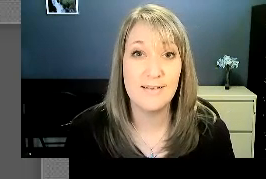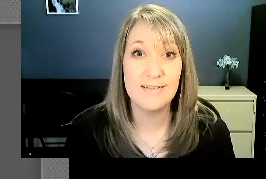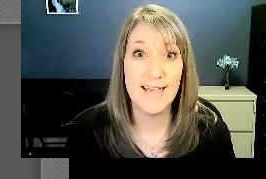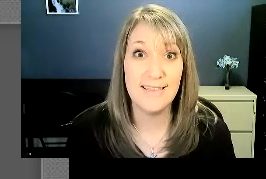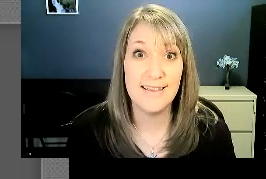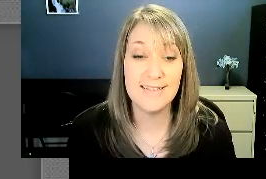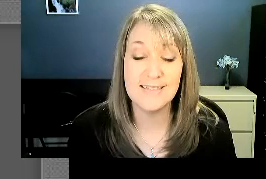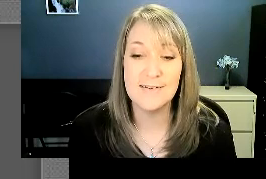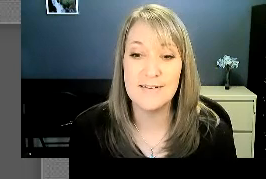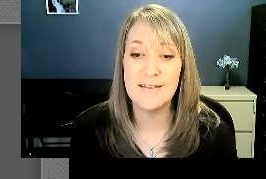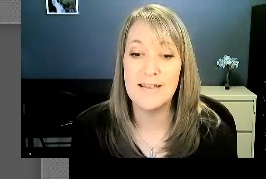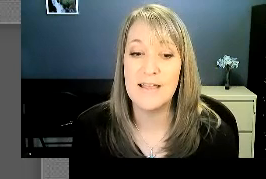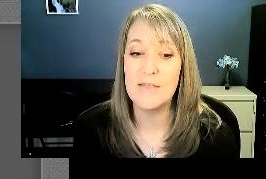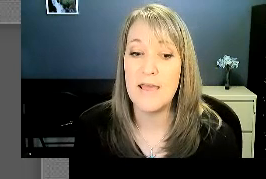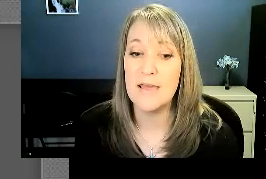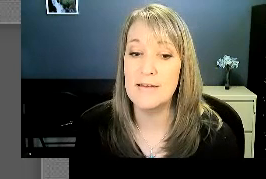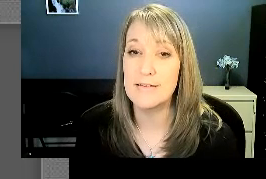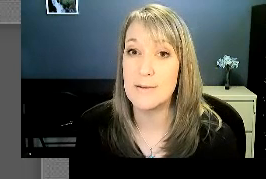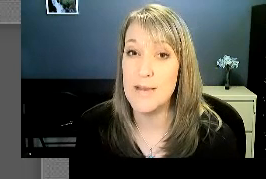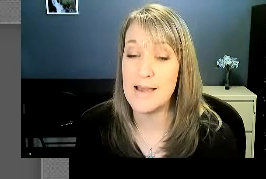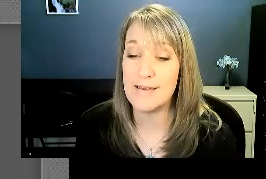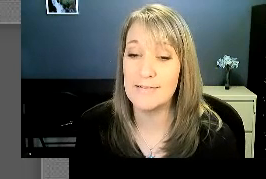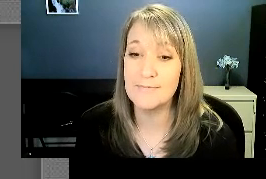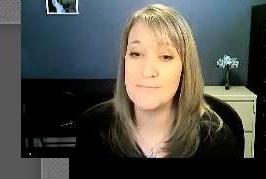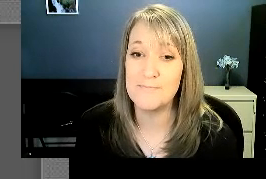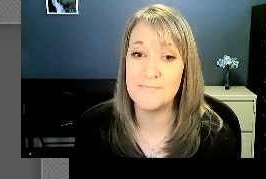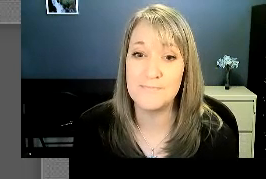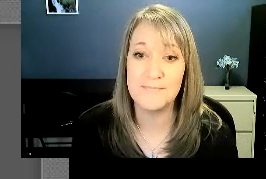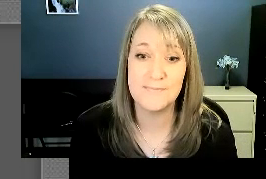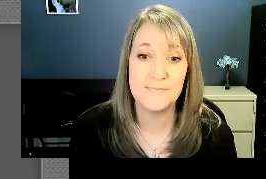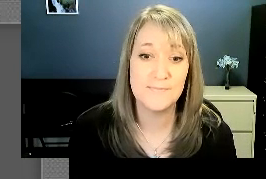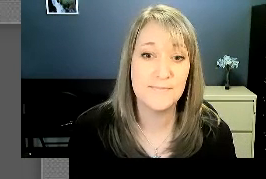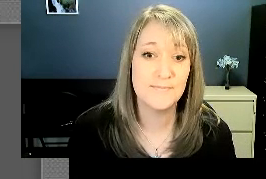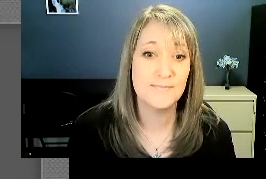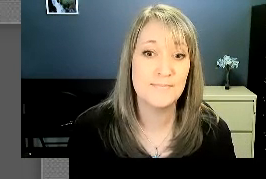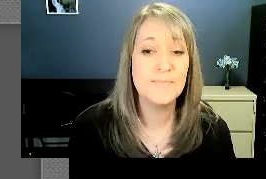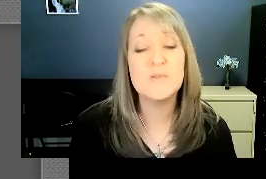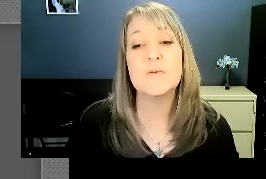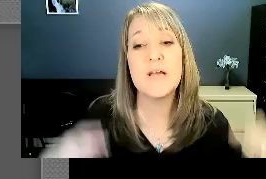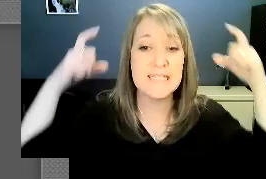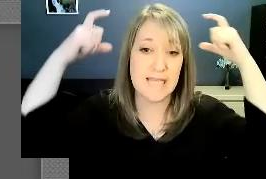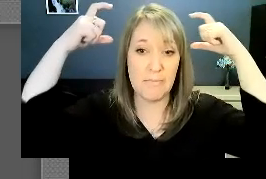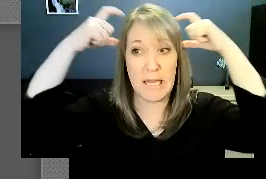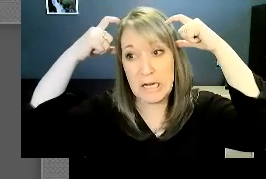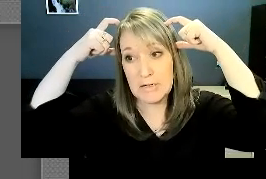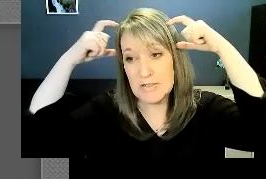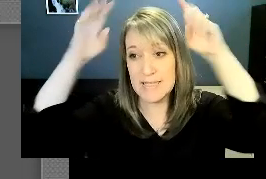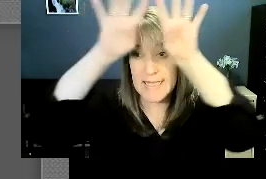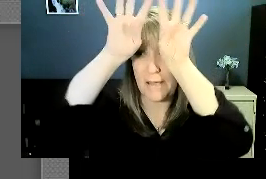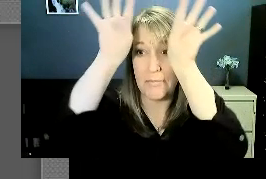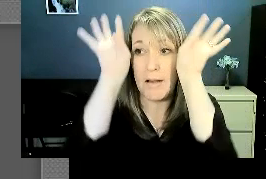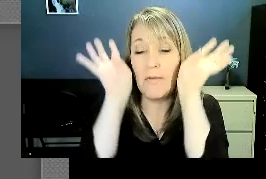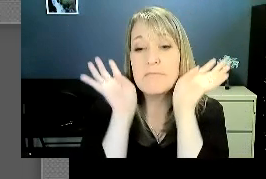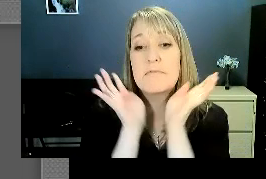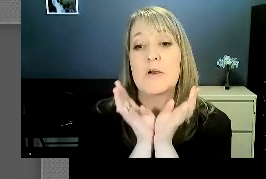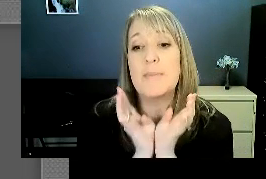sign this, and then come back. So we've got the same ears and the